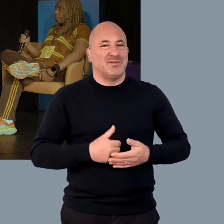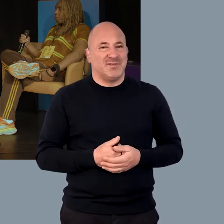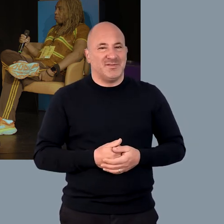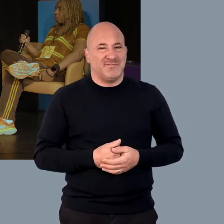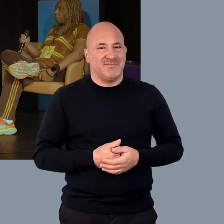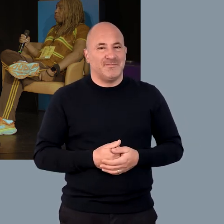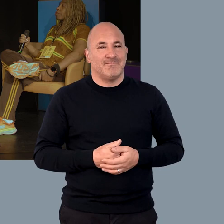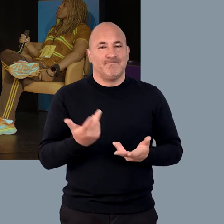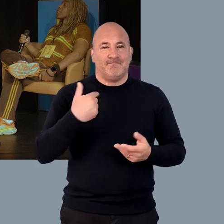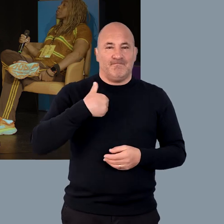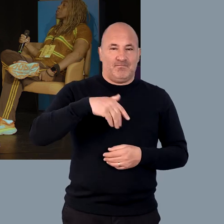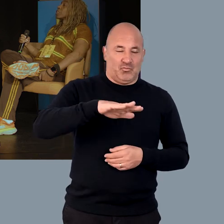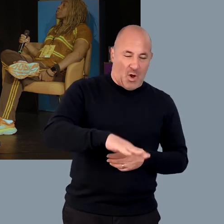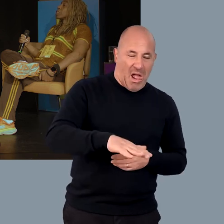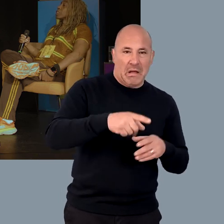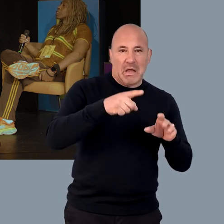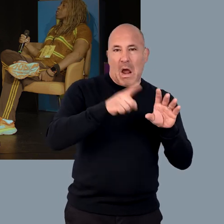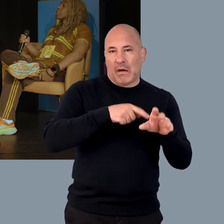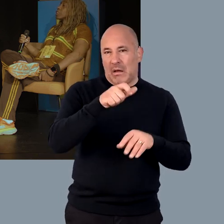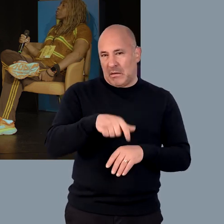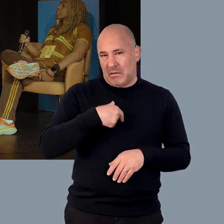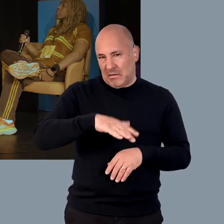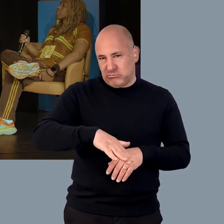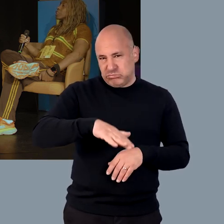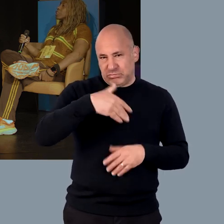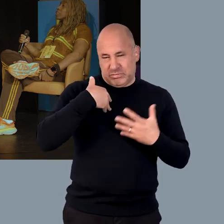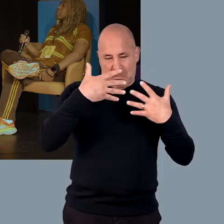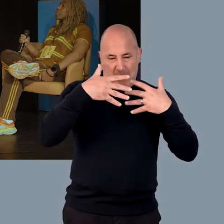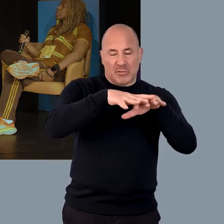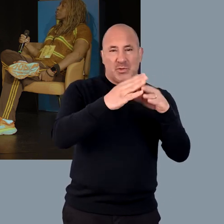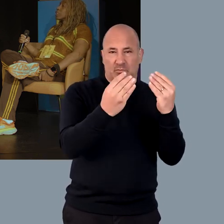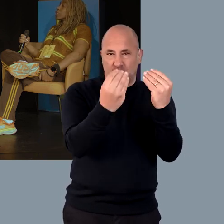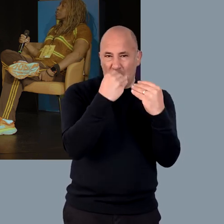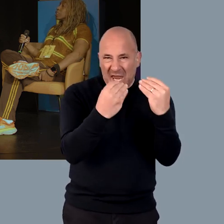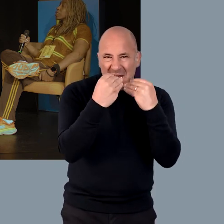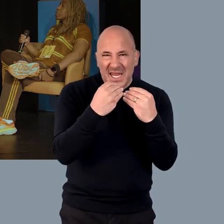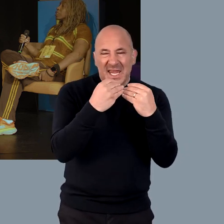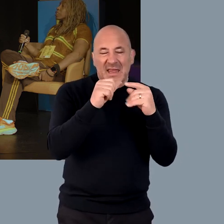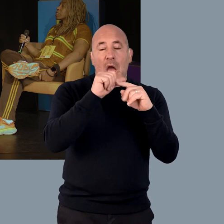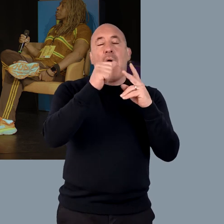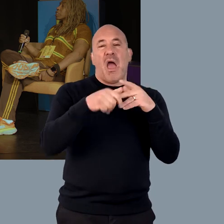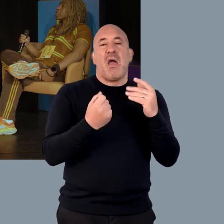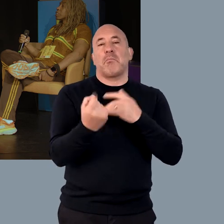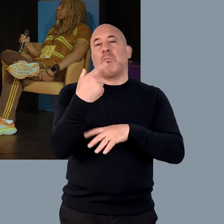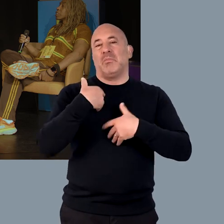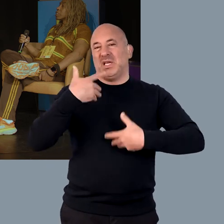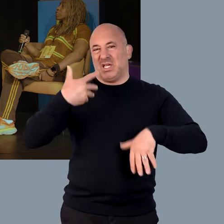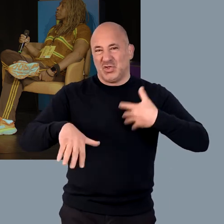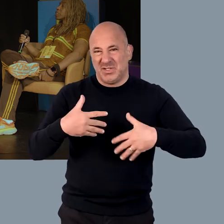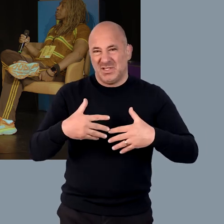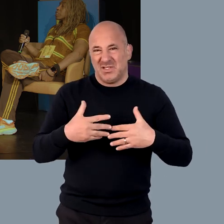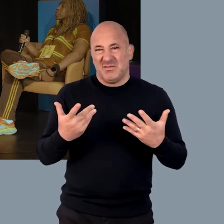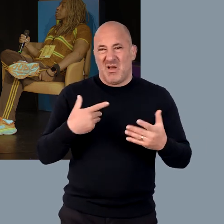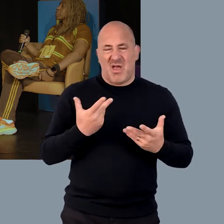before I have my injury so I came through as a um a child a young person I came through Mainstream